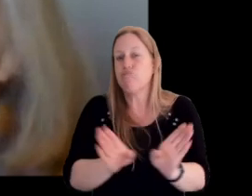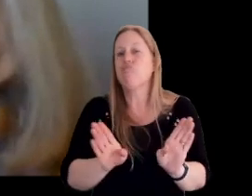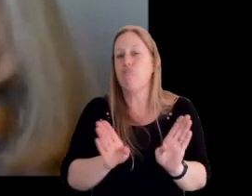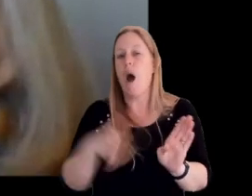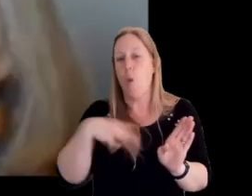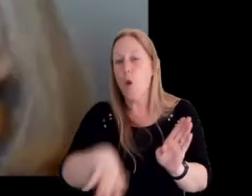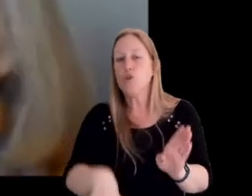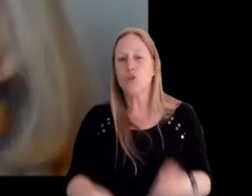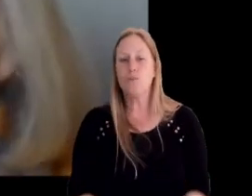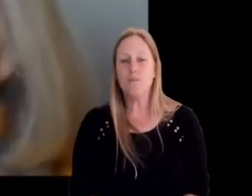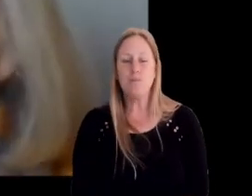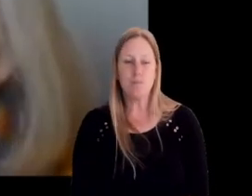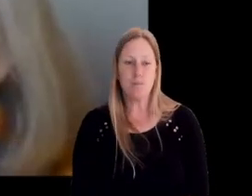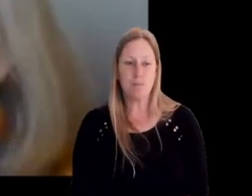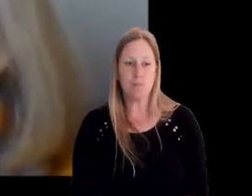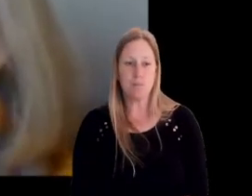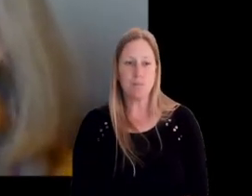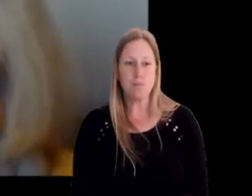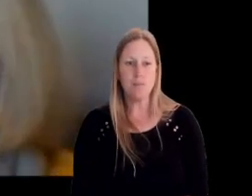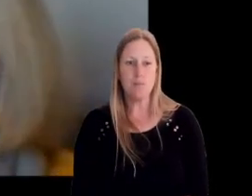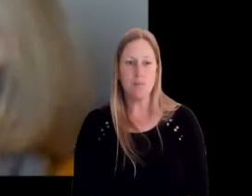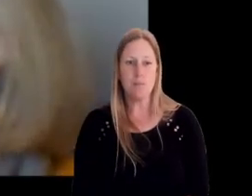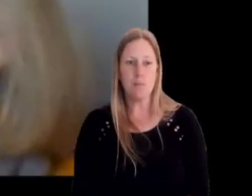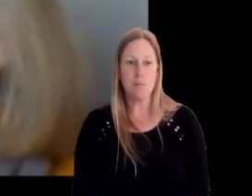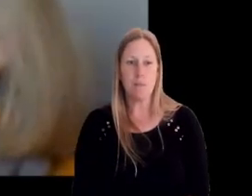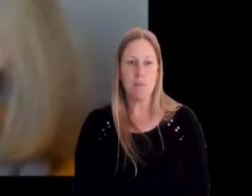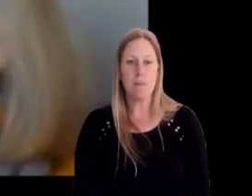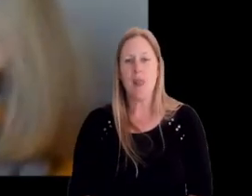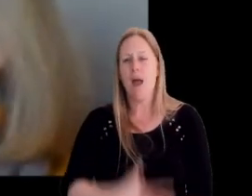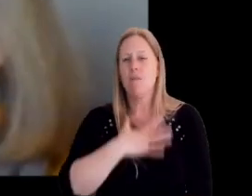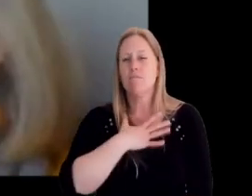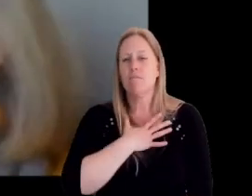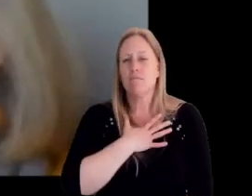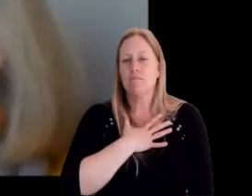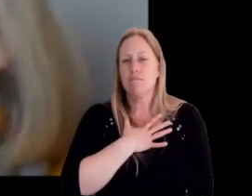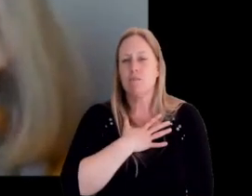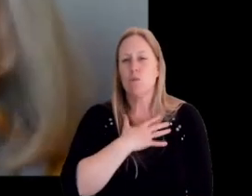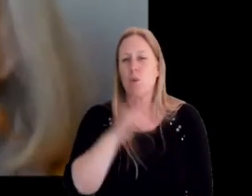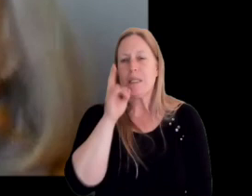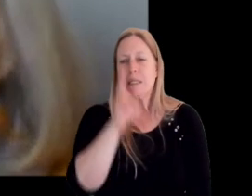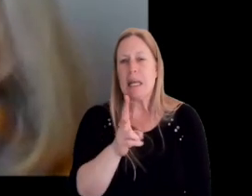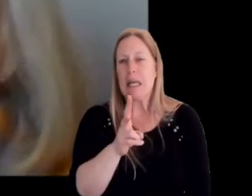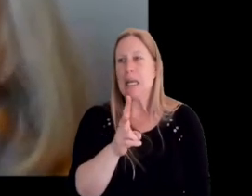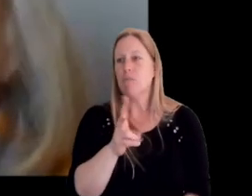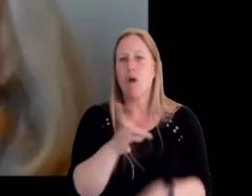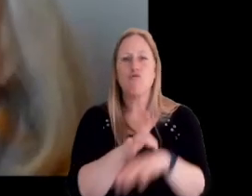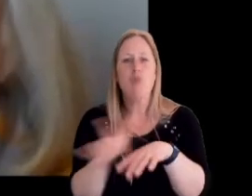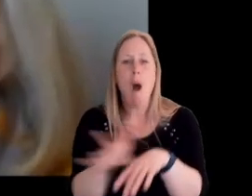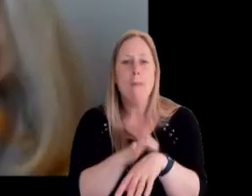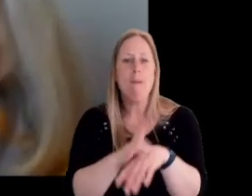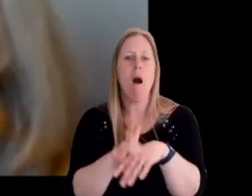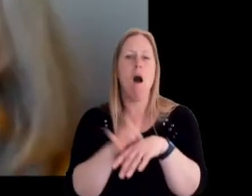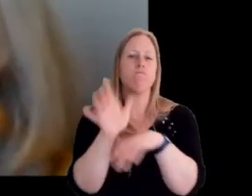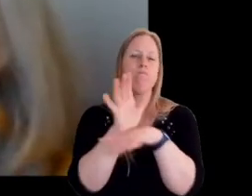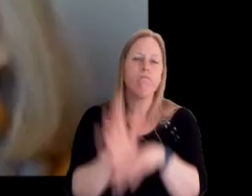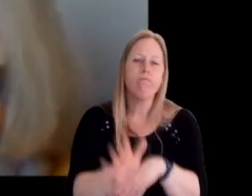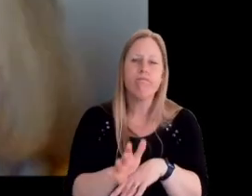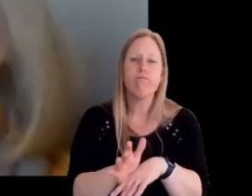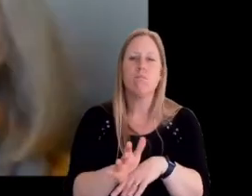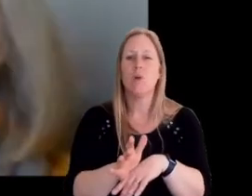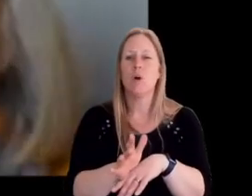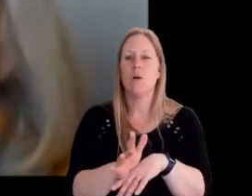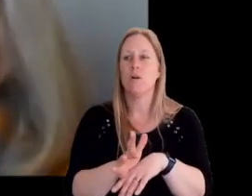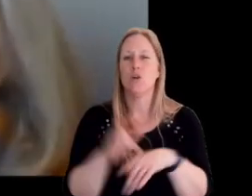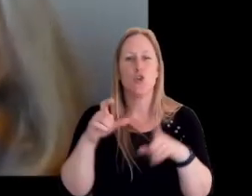that. I would love to see a representation, say a drama or a